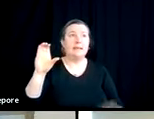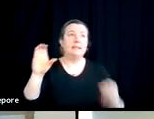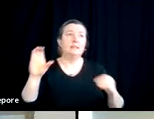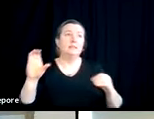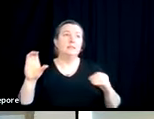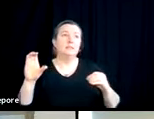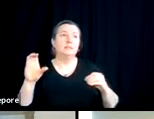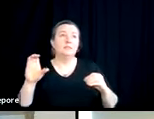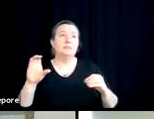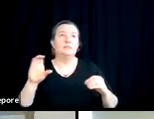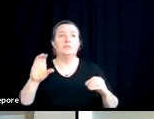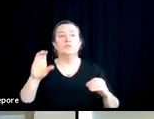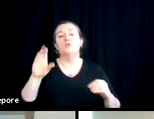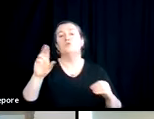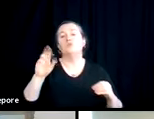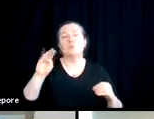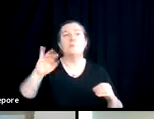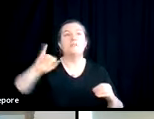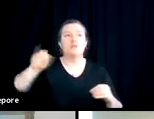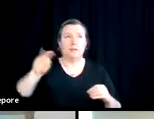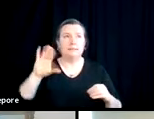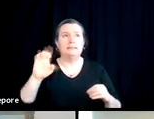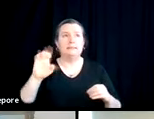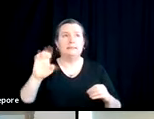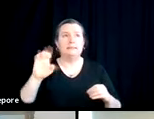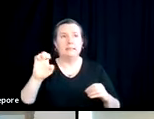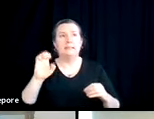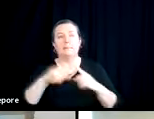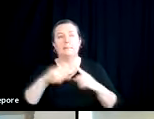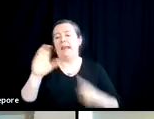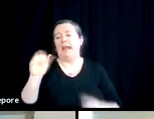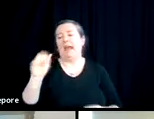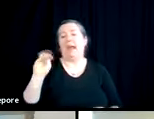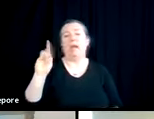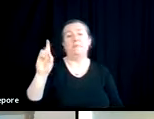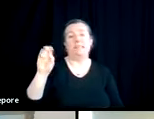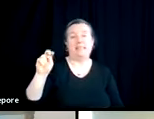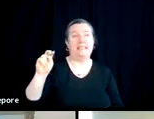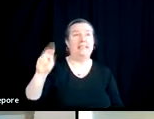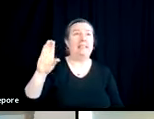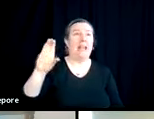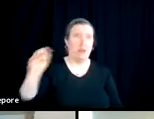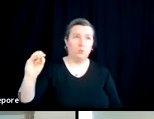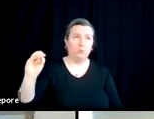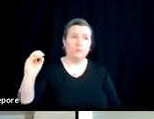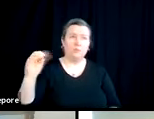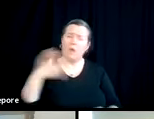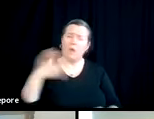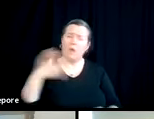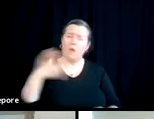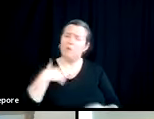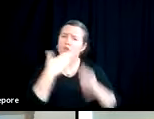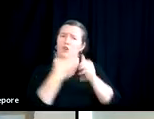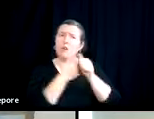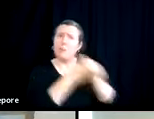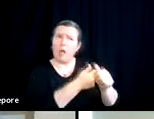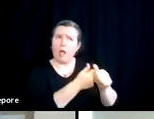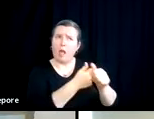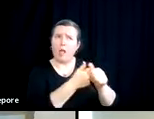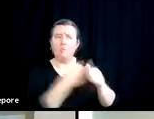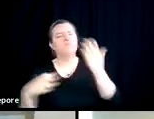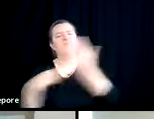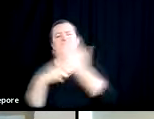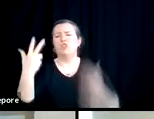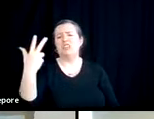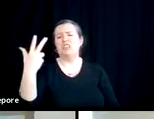Camden counties, and compliance was pretty decent. They only cited 3 establishments. One was Bobby Ray's